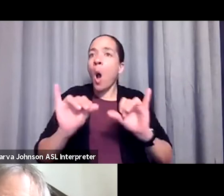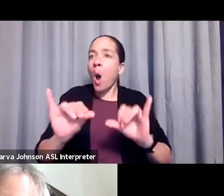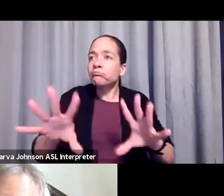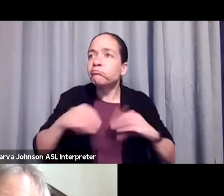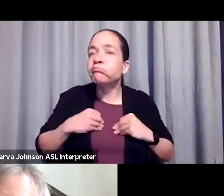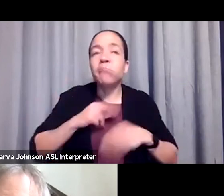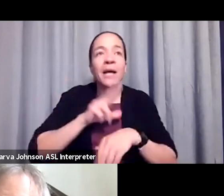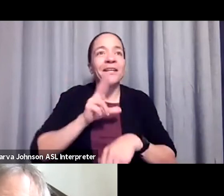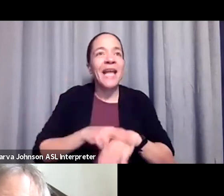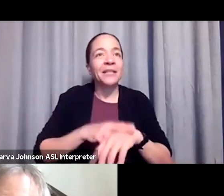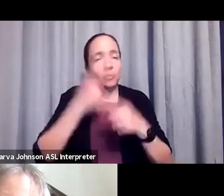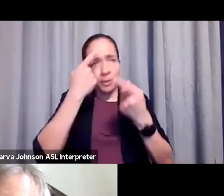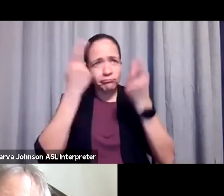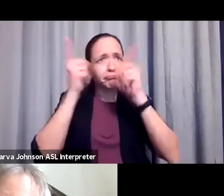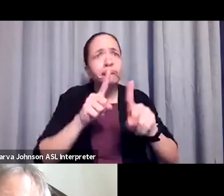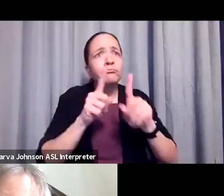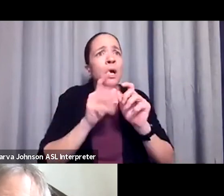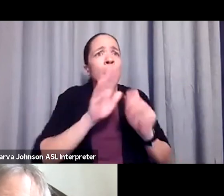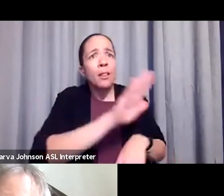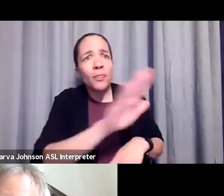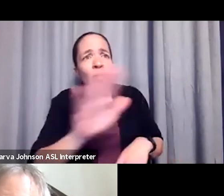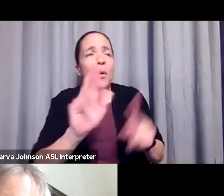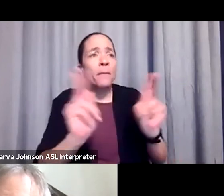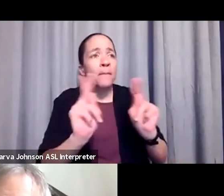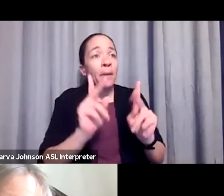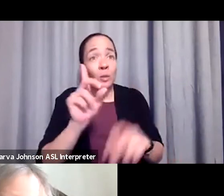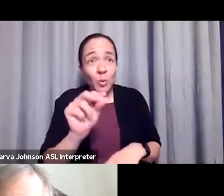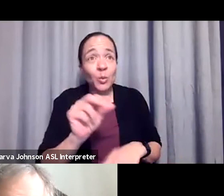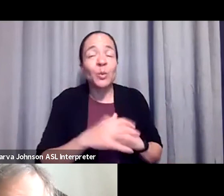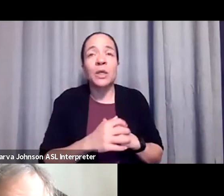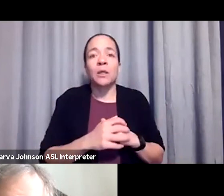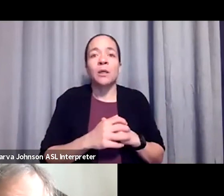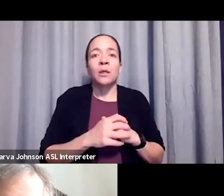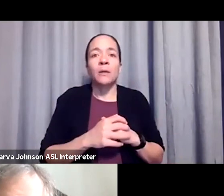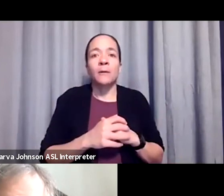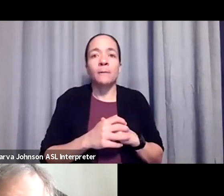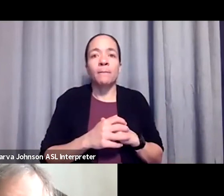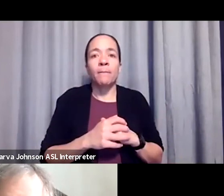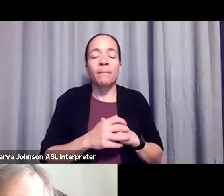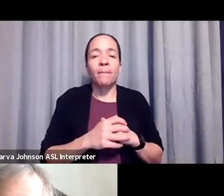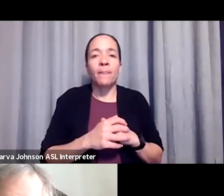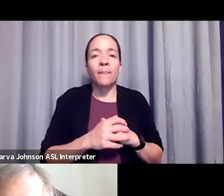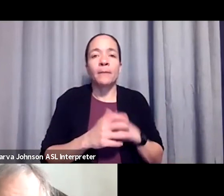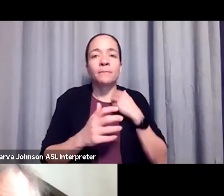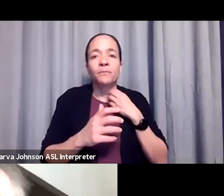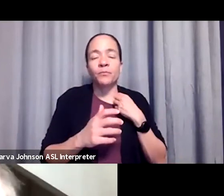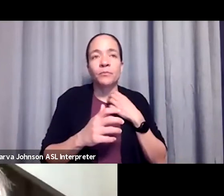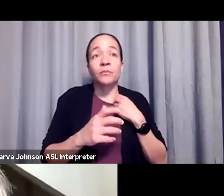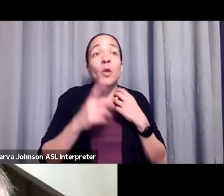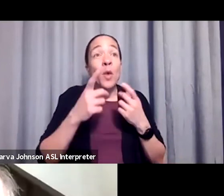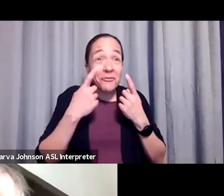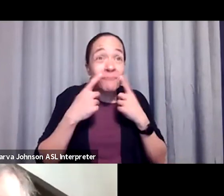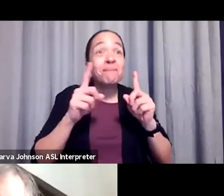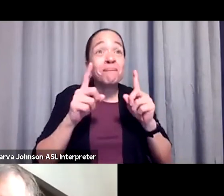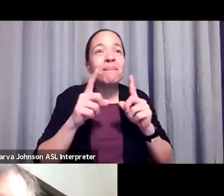with the kind of outlets and the kind of people you need to work with? I always say when you hit it, the work gets very easy. And you're full of